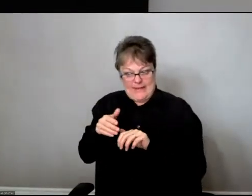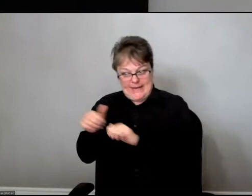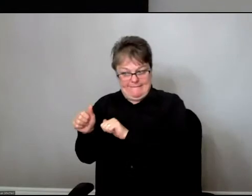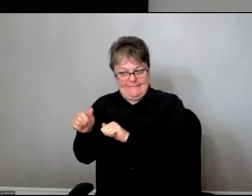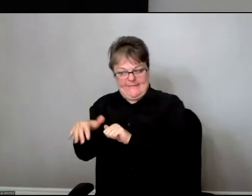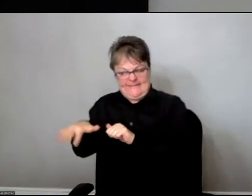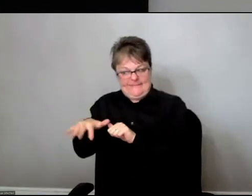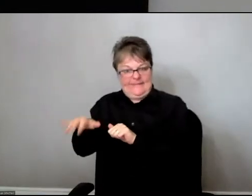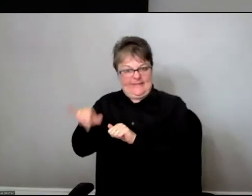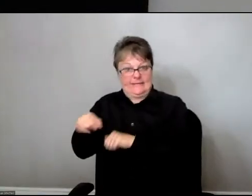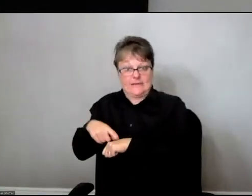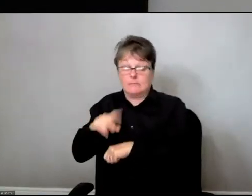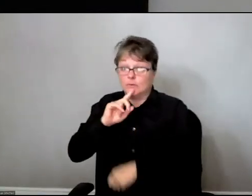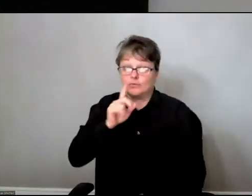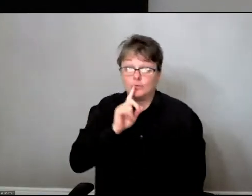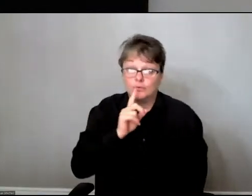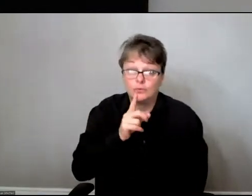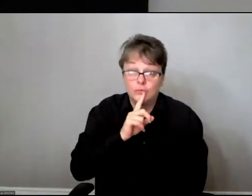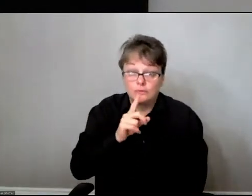My husband Philip and I